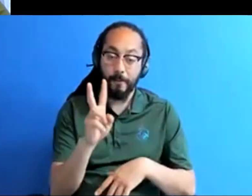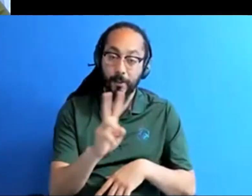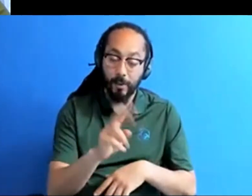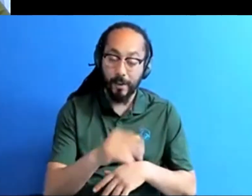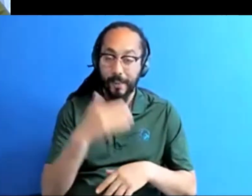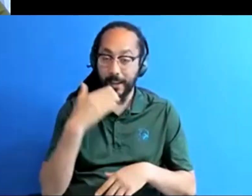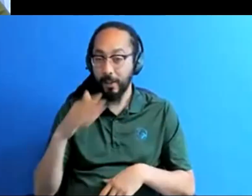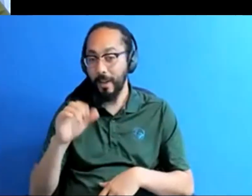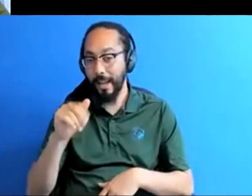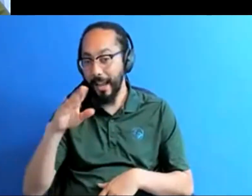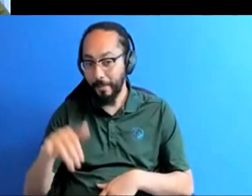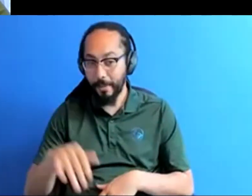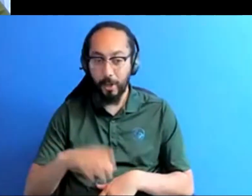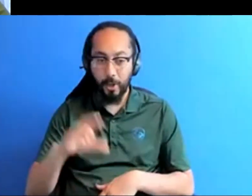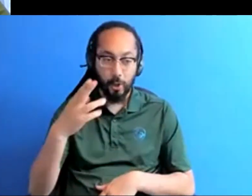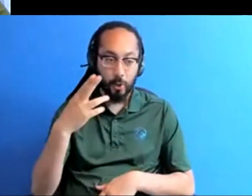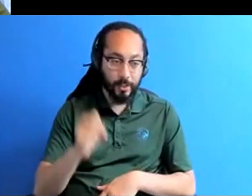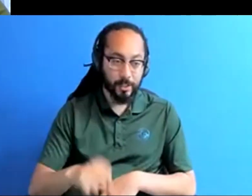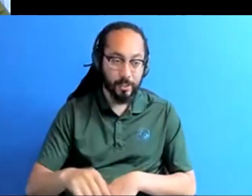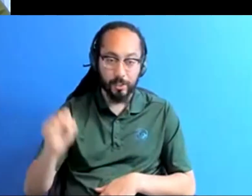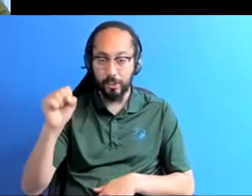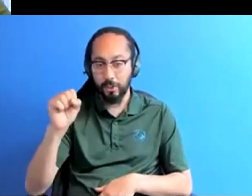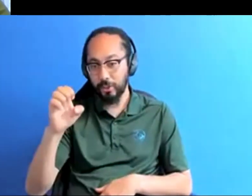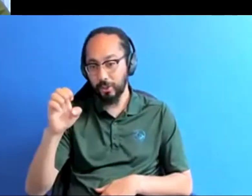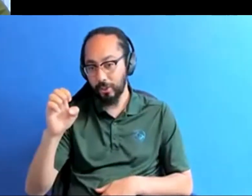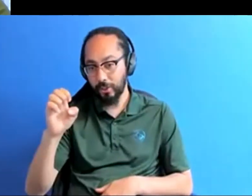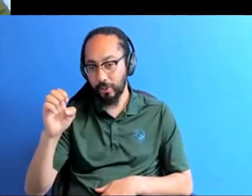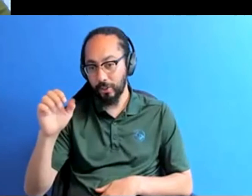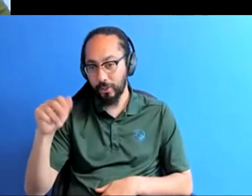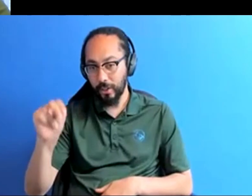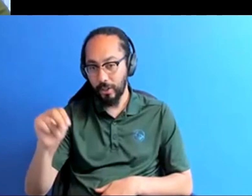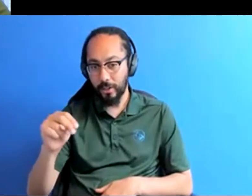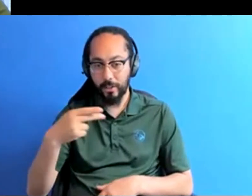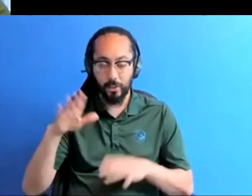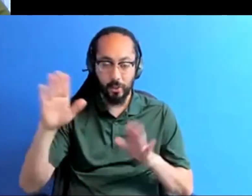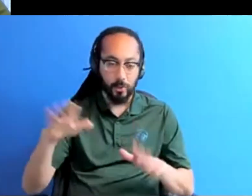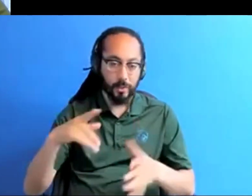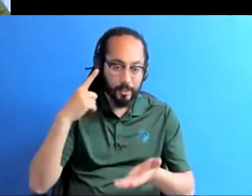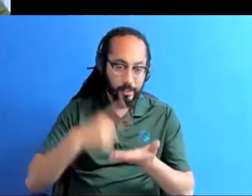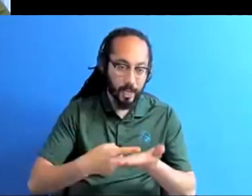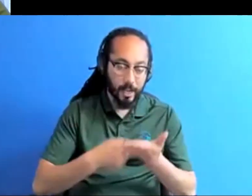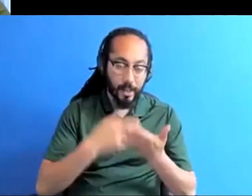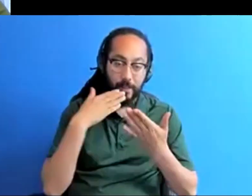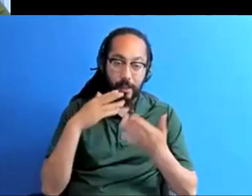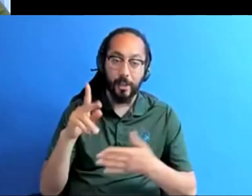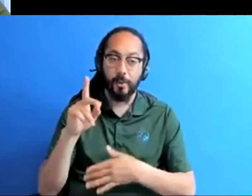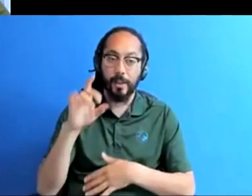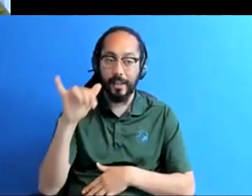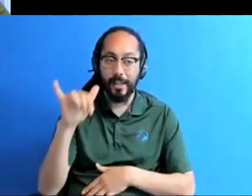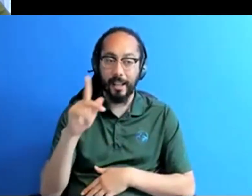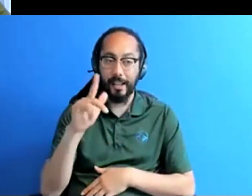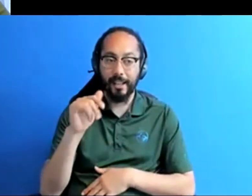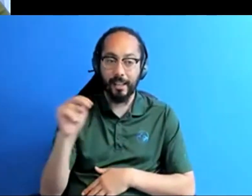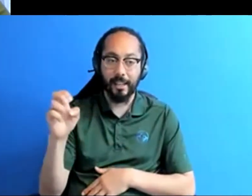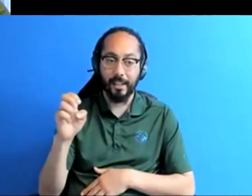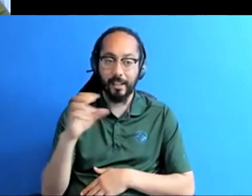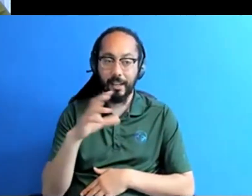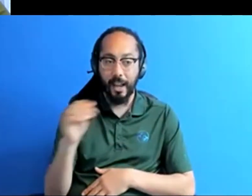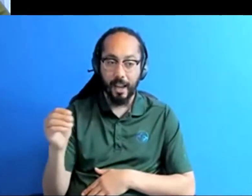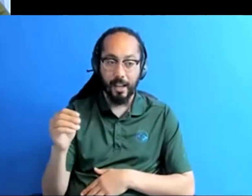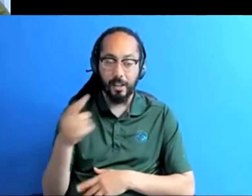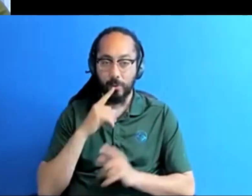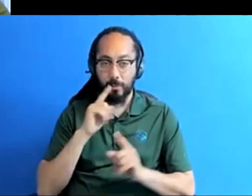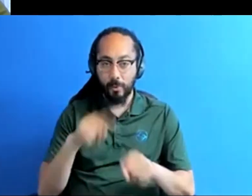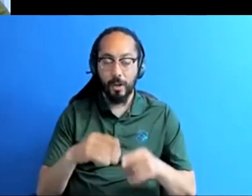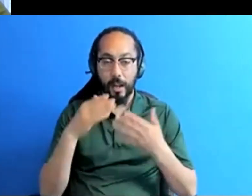Chris. Thank you, Sean. This has been a great discussion. Thank you to Kelly Lynn in the report, and a big thank you to CPAMO and